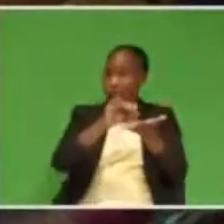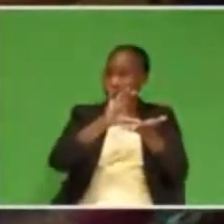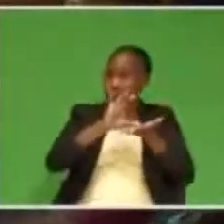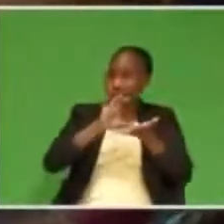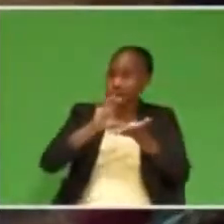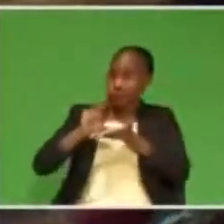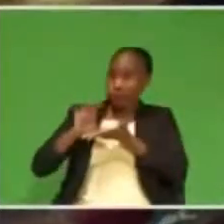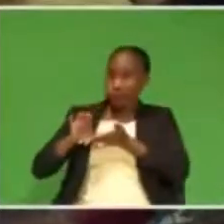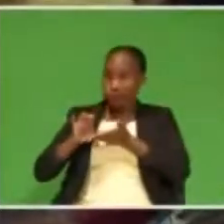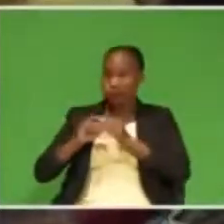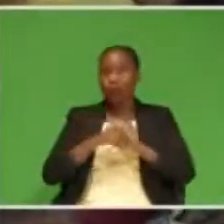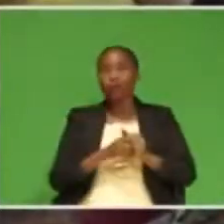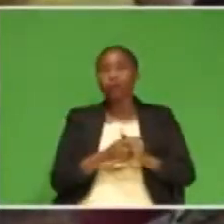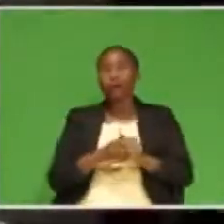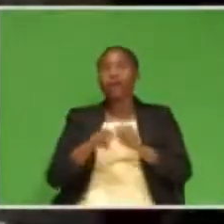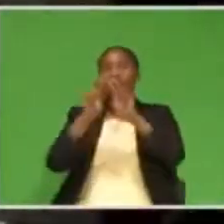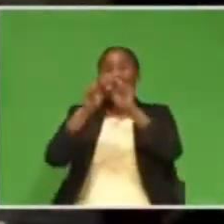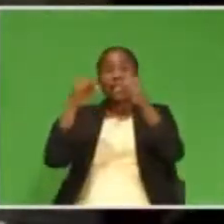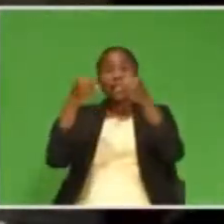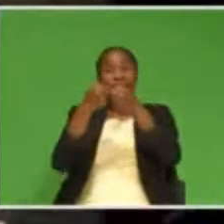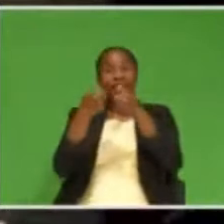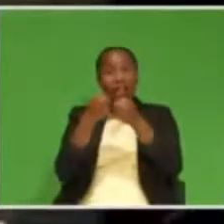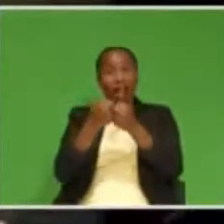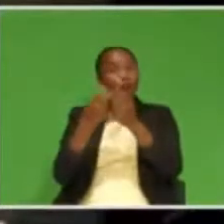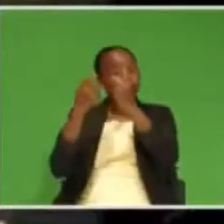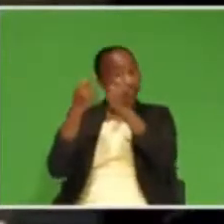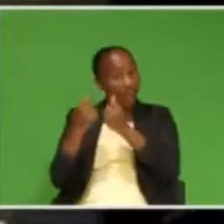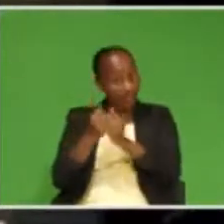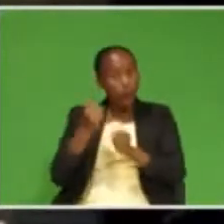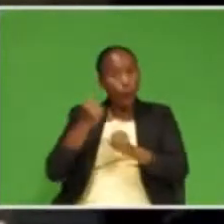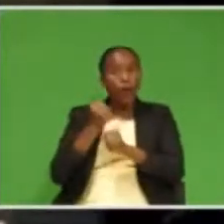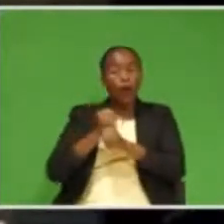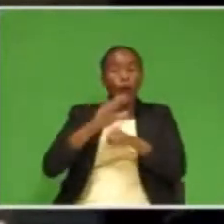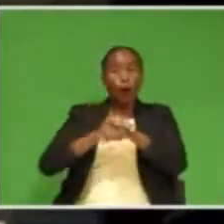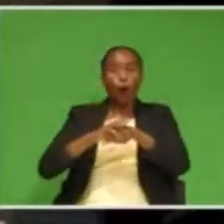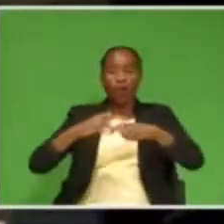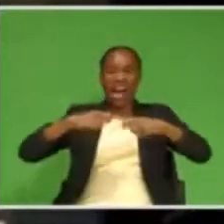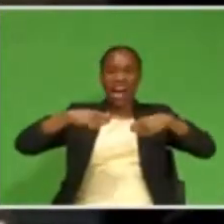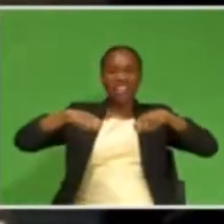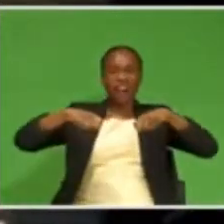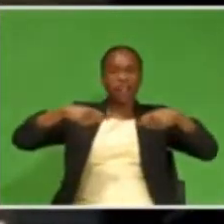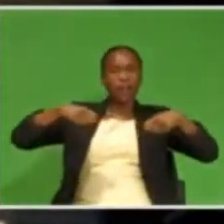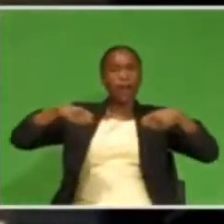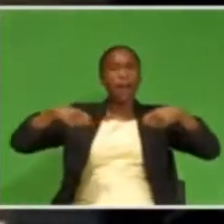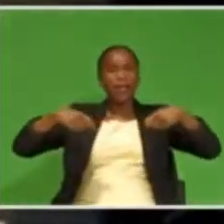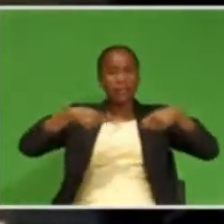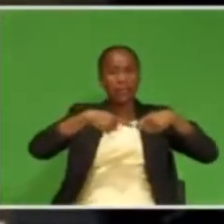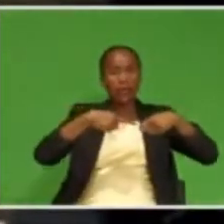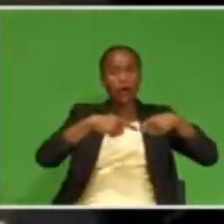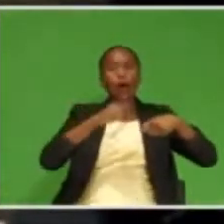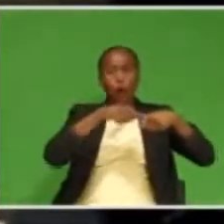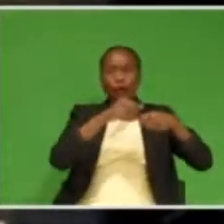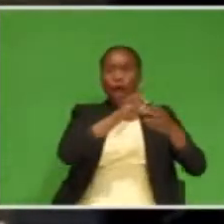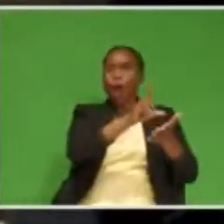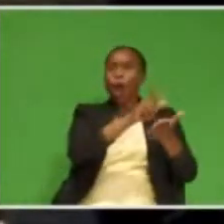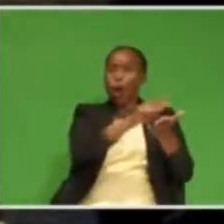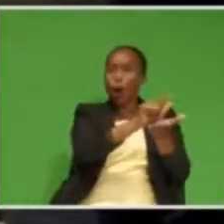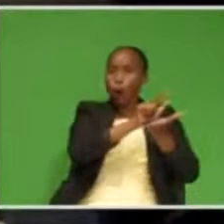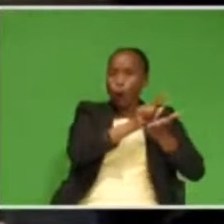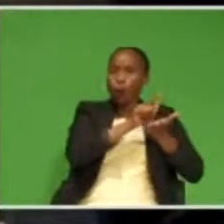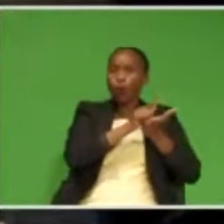A National Treasury is working on adjustments to the bounce back loan scheme to help